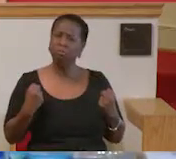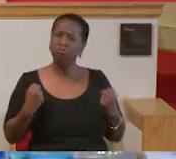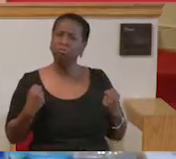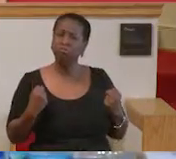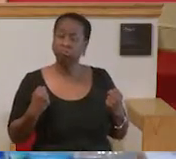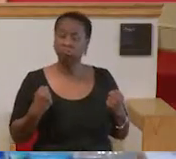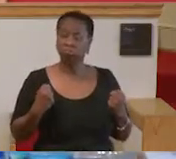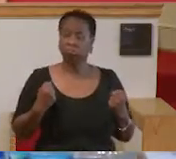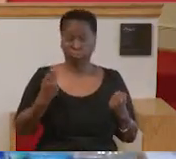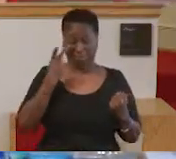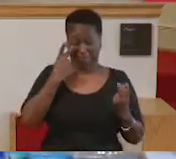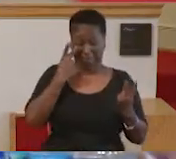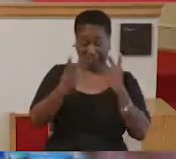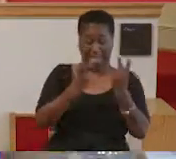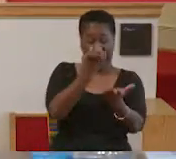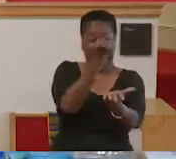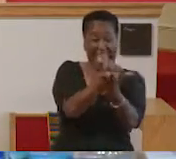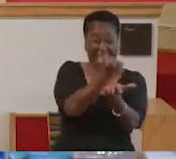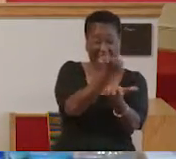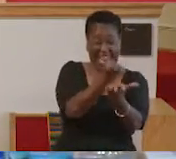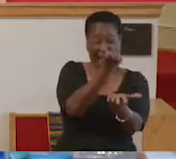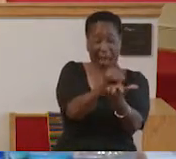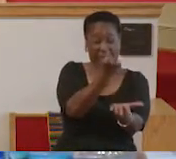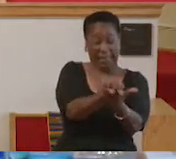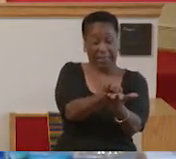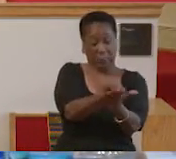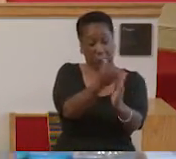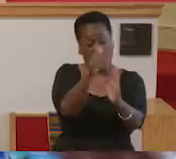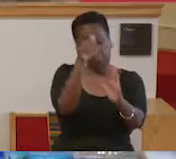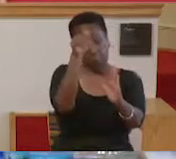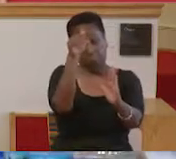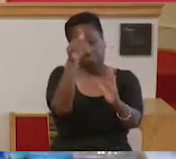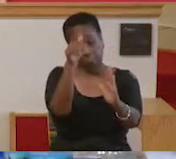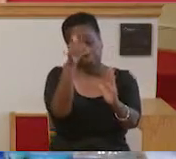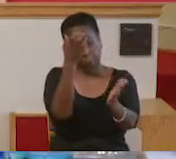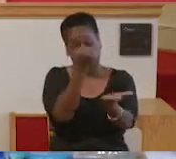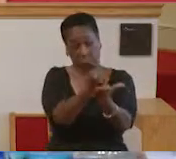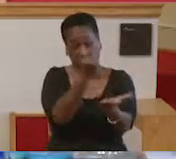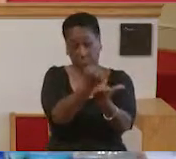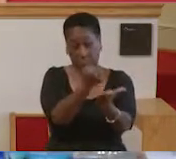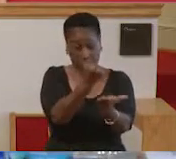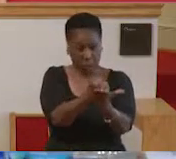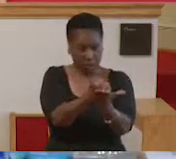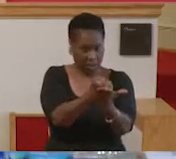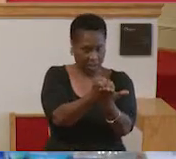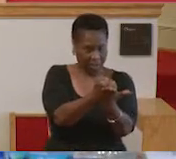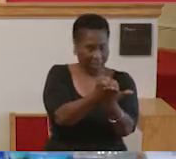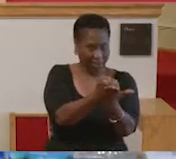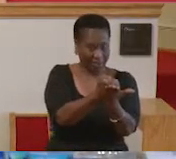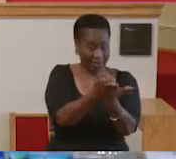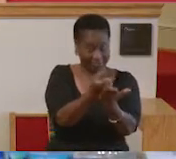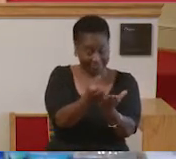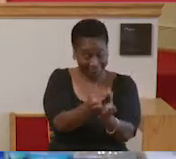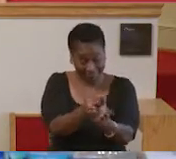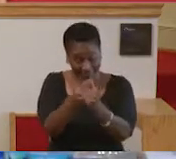when the economic boom in this country is the last to come to our community?